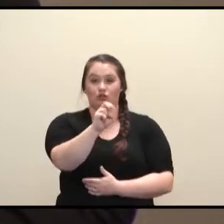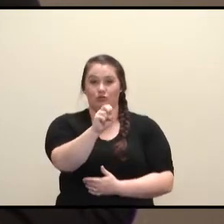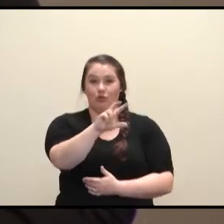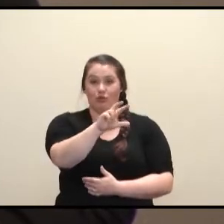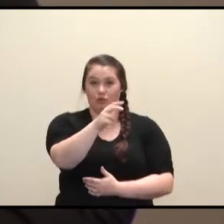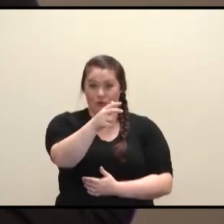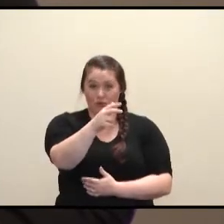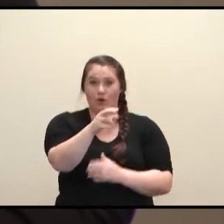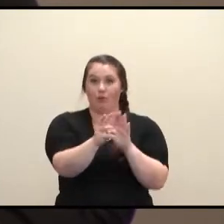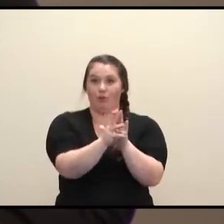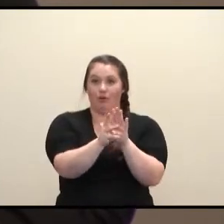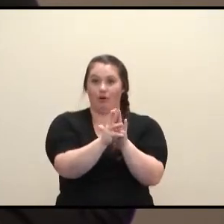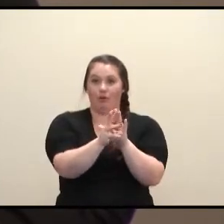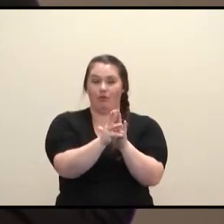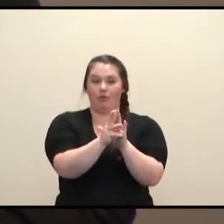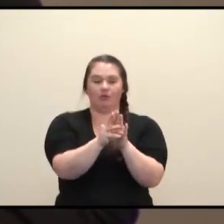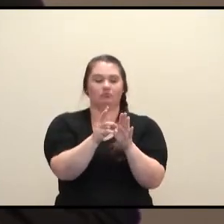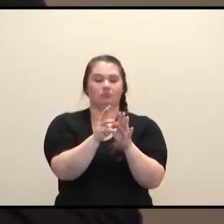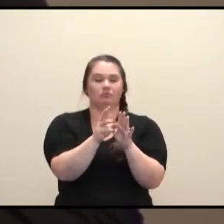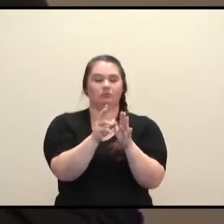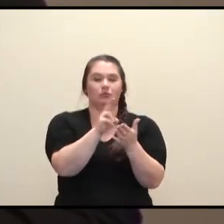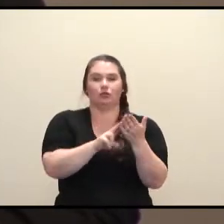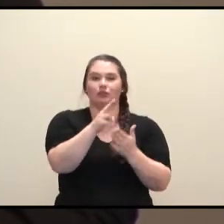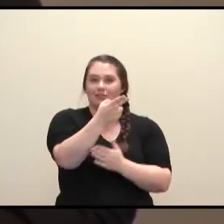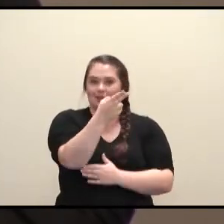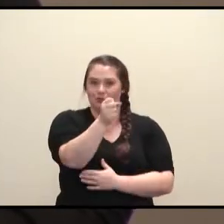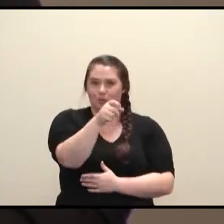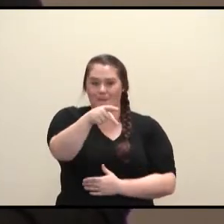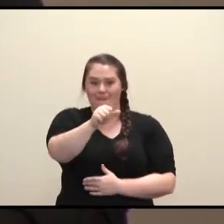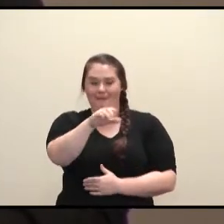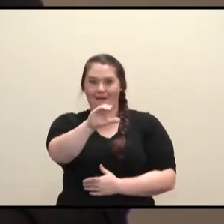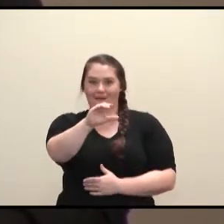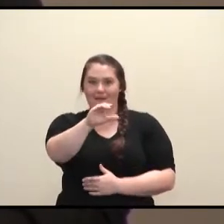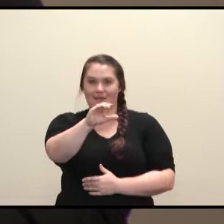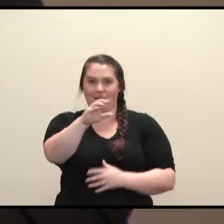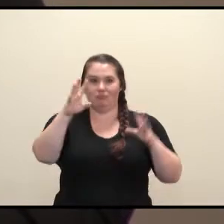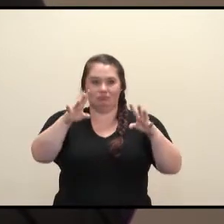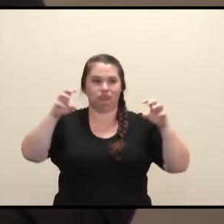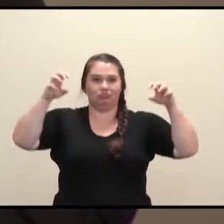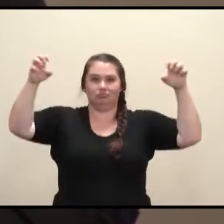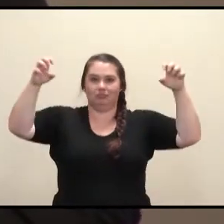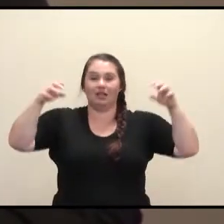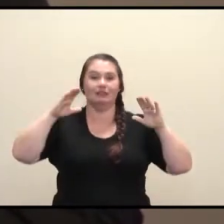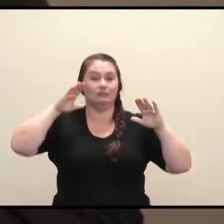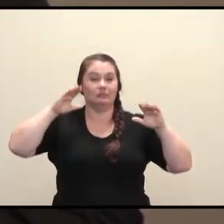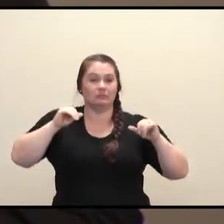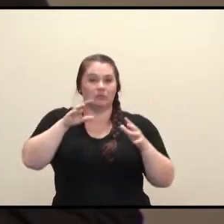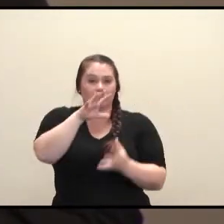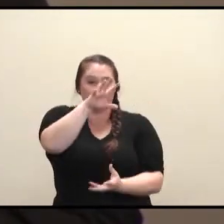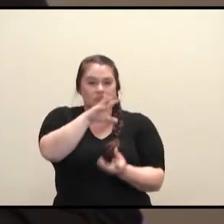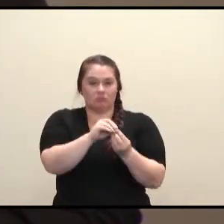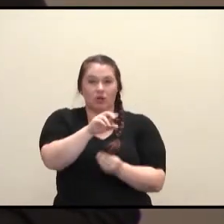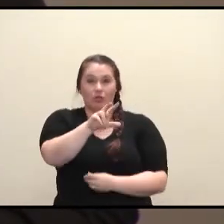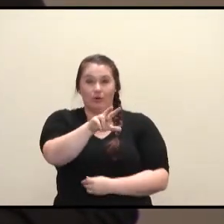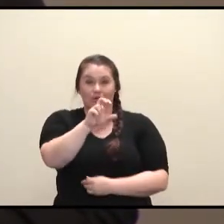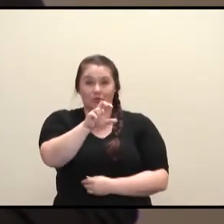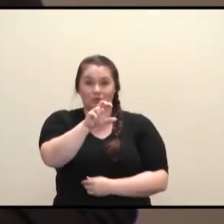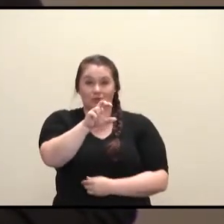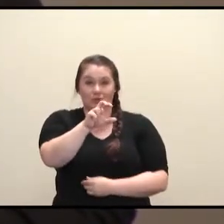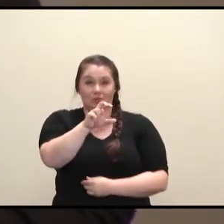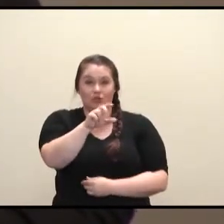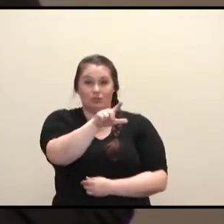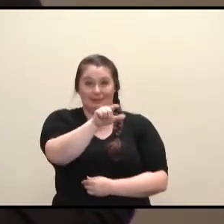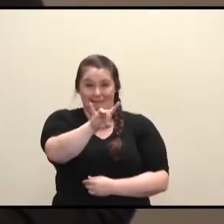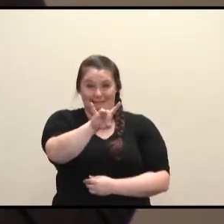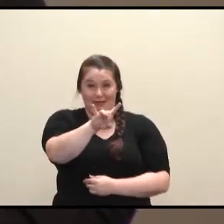High School Performing Arts Center at 6 o'clock p.m. We're expecting 328 graduates from University